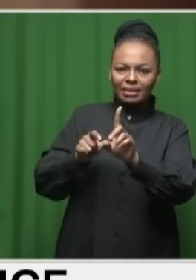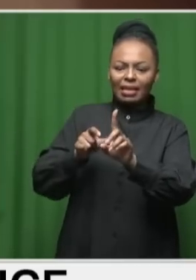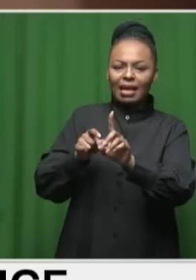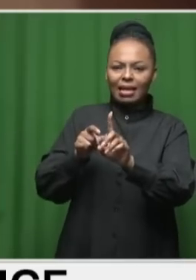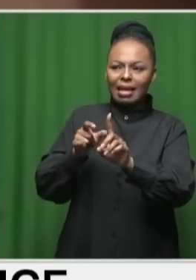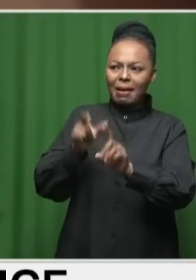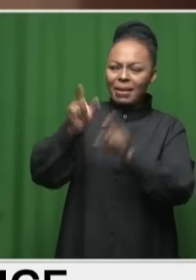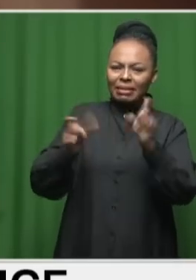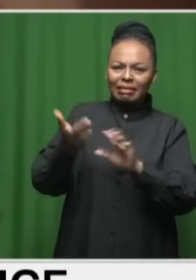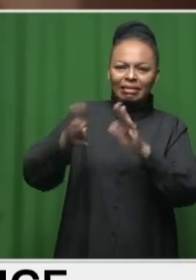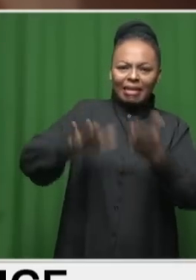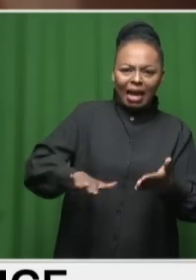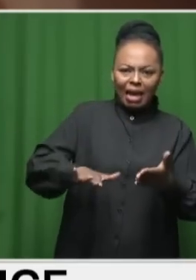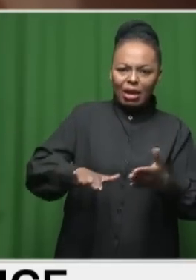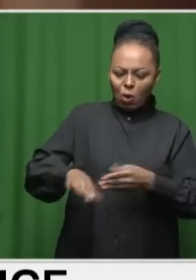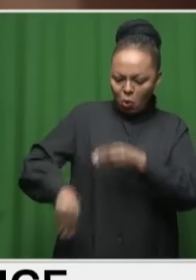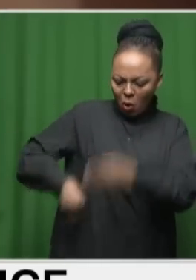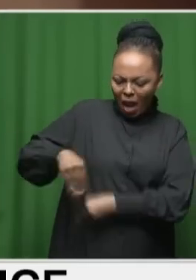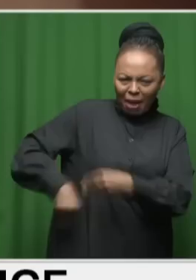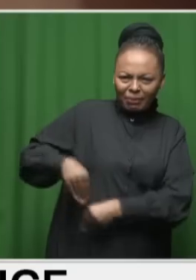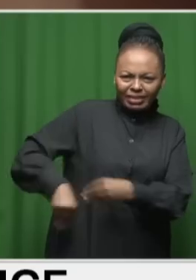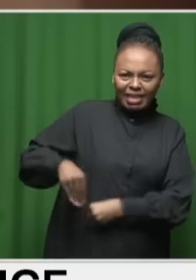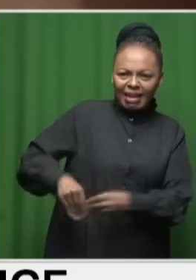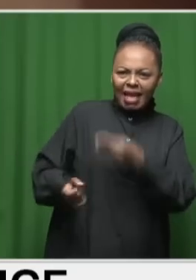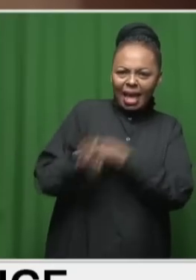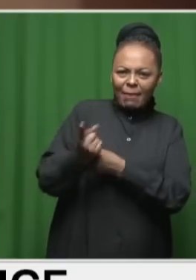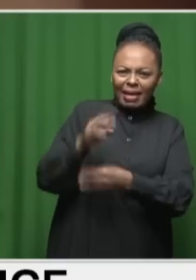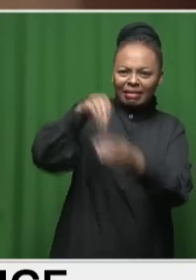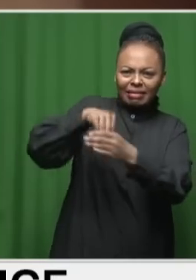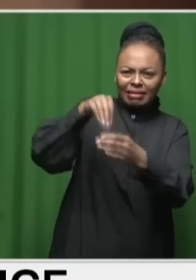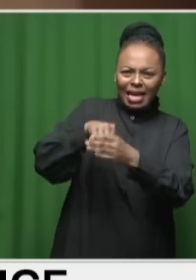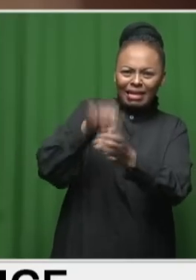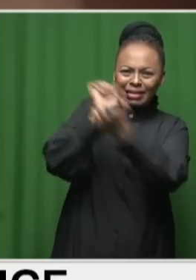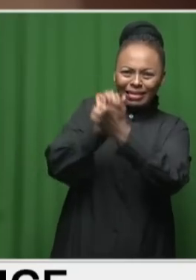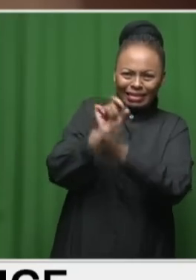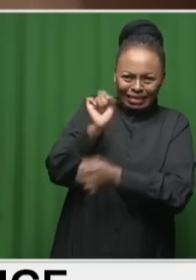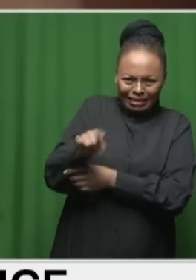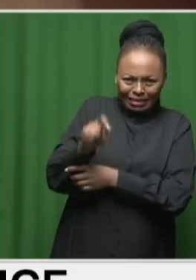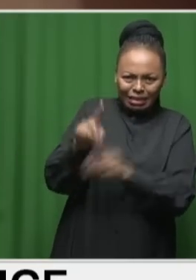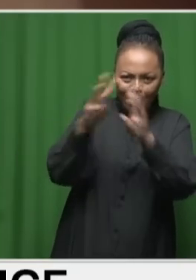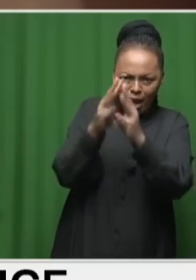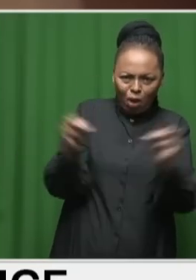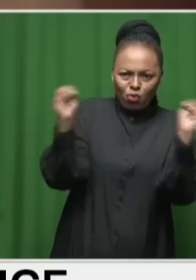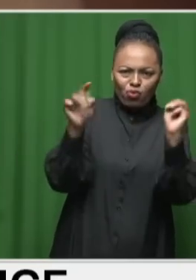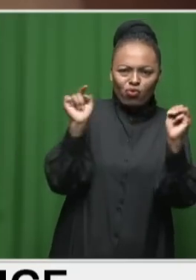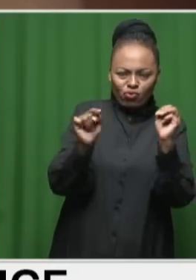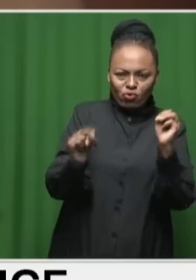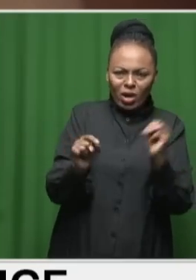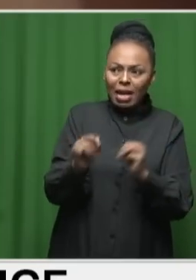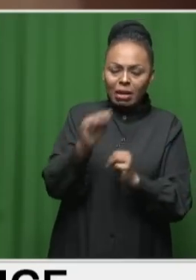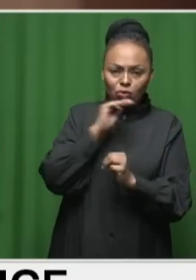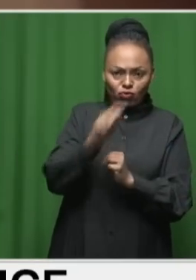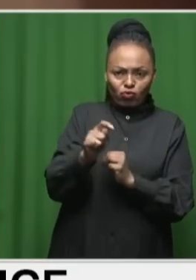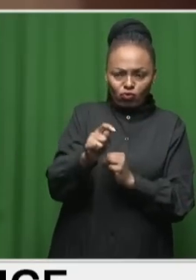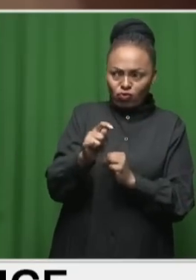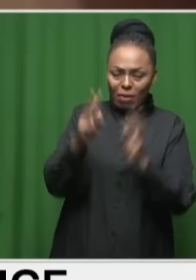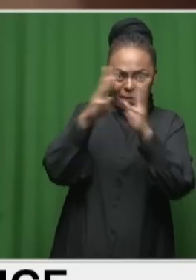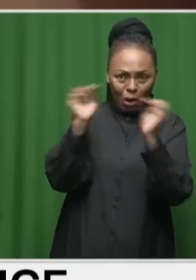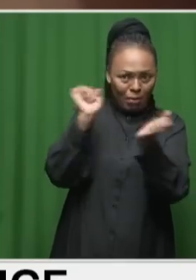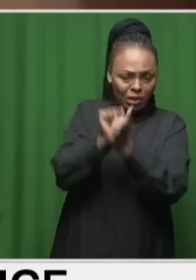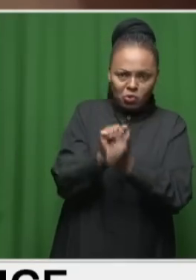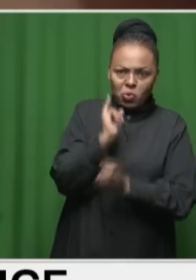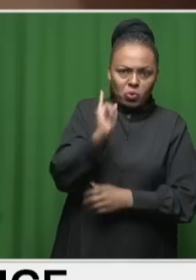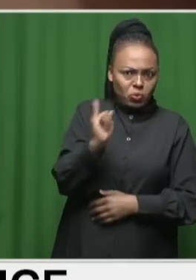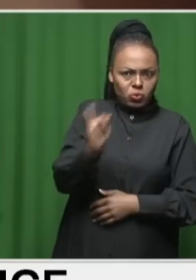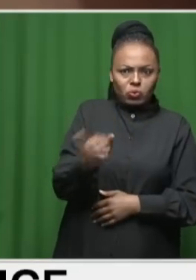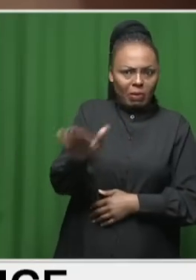dying. There was corruption. It was a terrible hellhole of a place, to be honest.